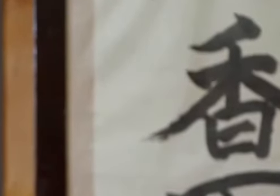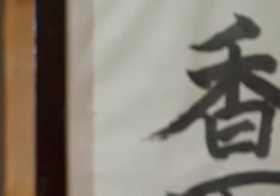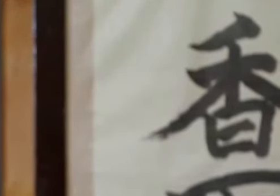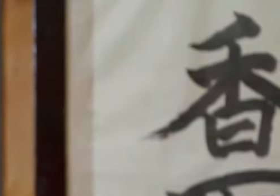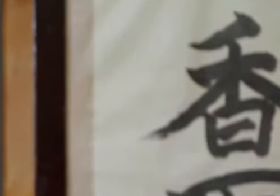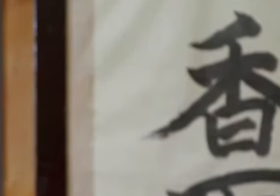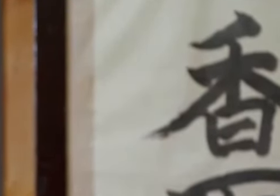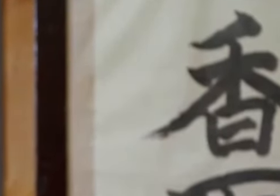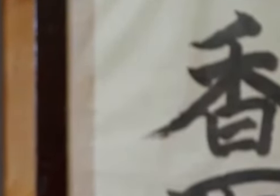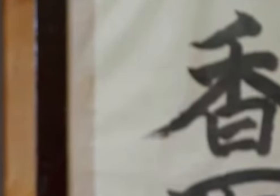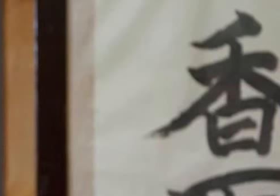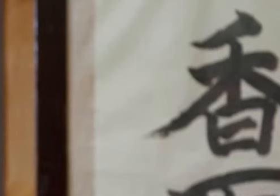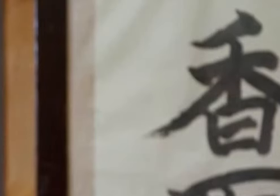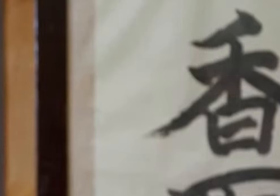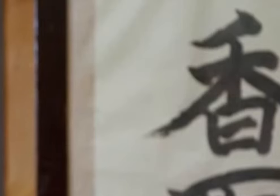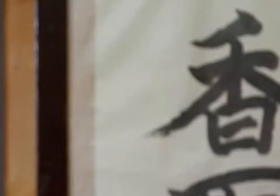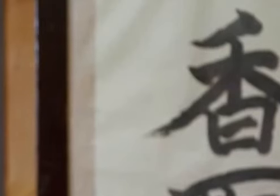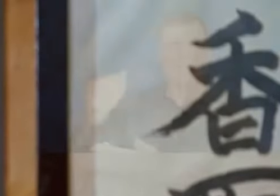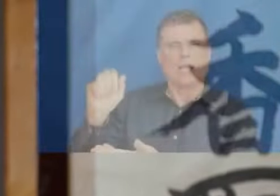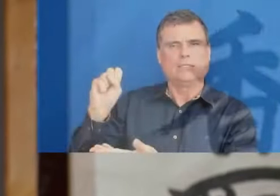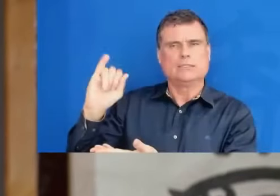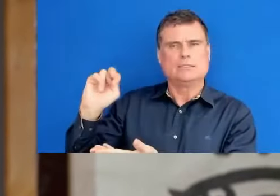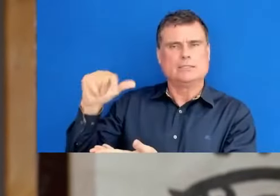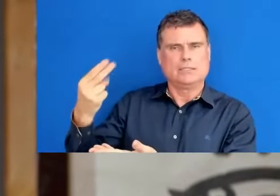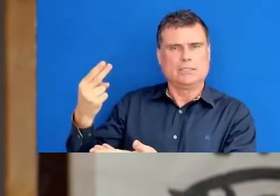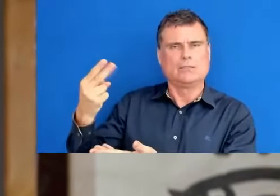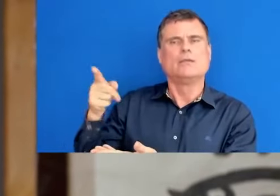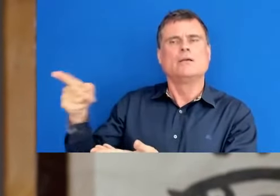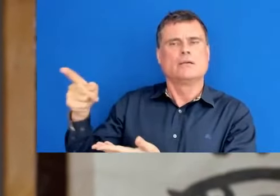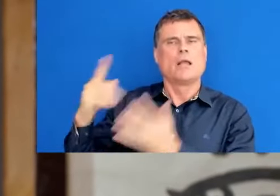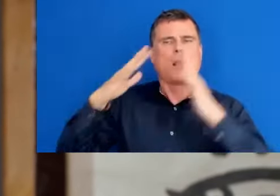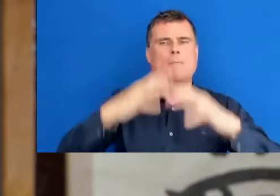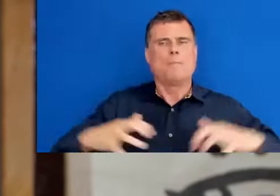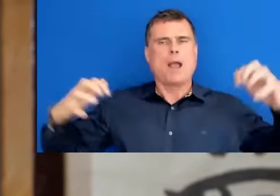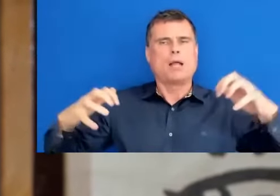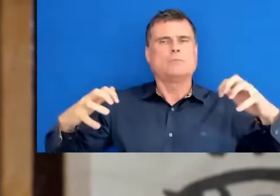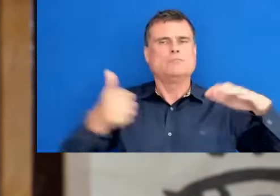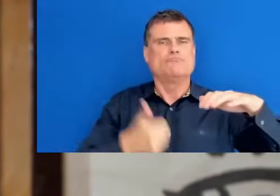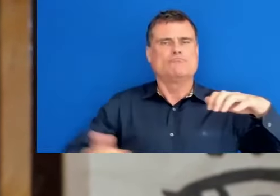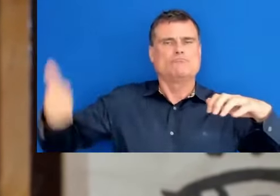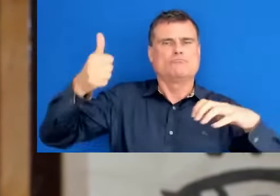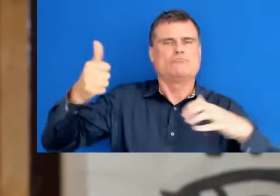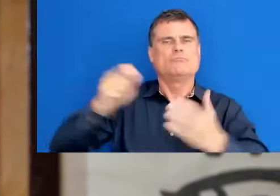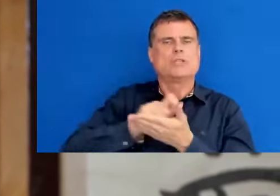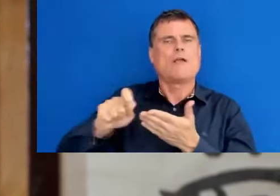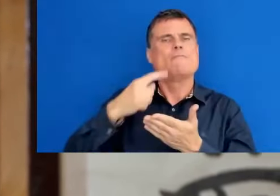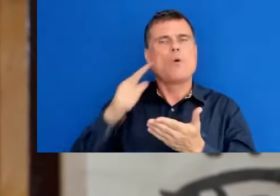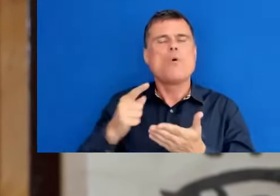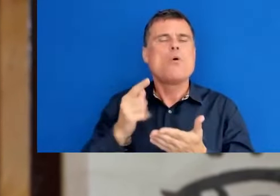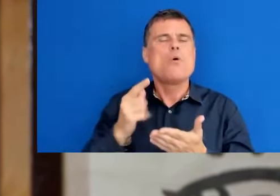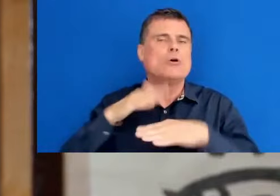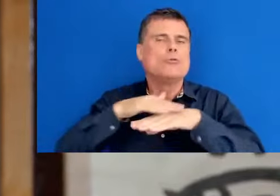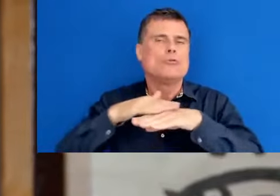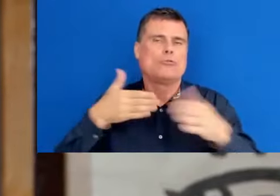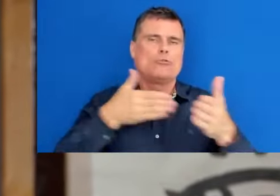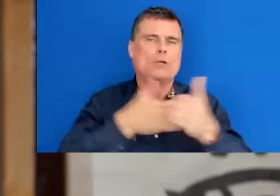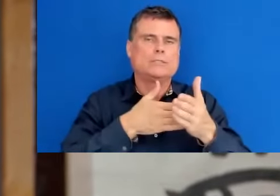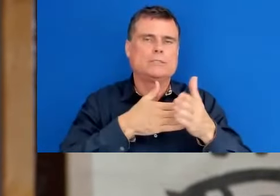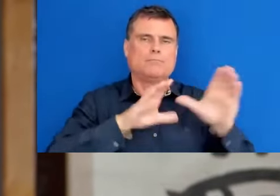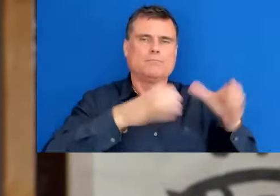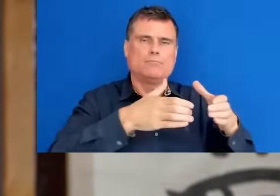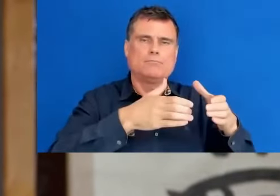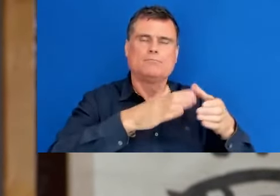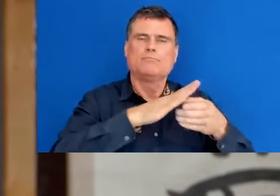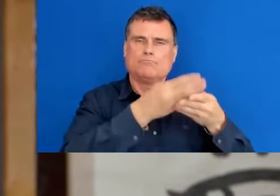The Honourable Rachna Singh, BC's Parliamentary Secretary for Anti-Racism Initiatives.